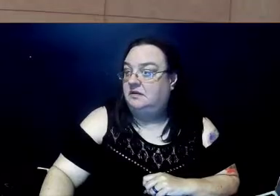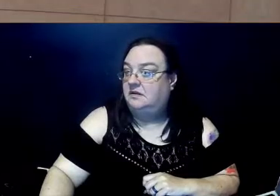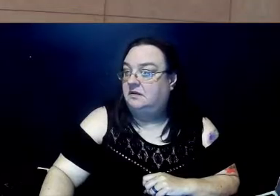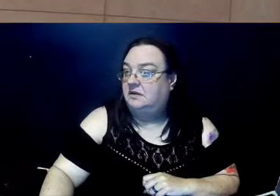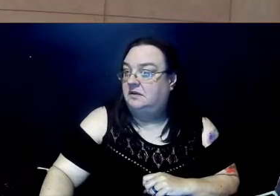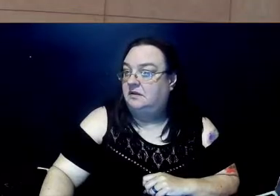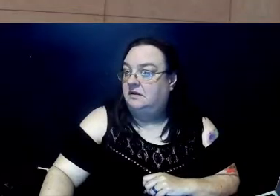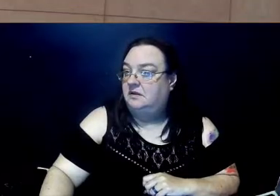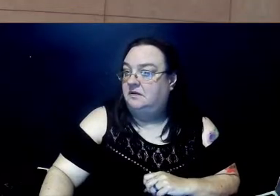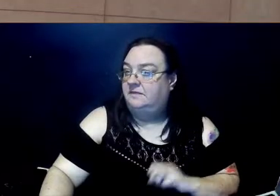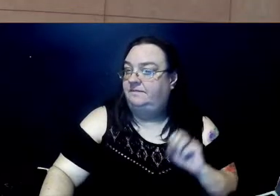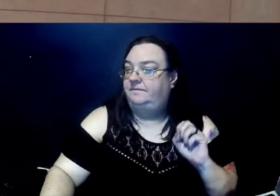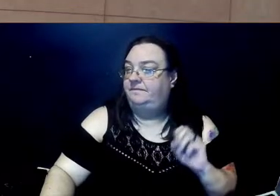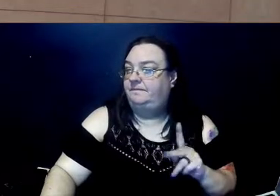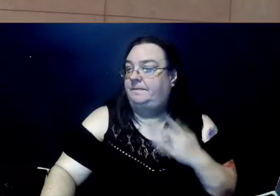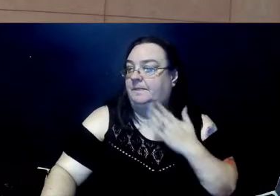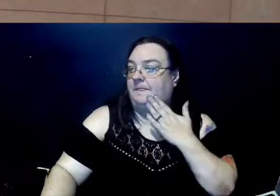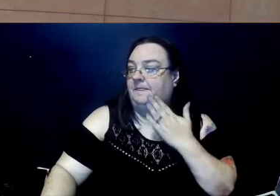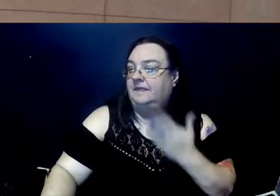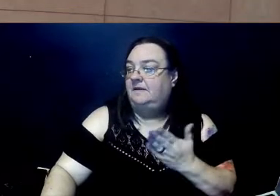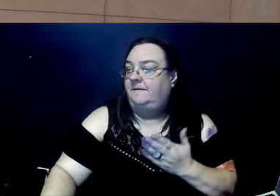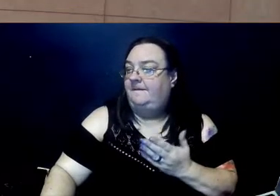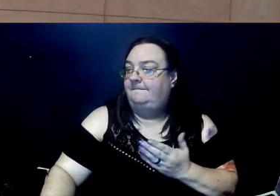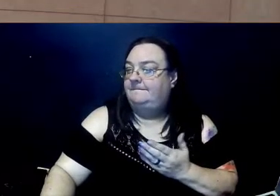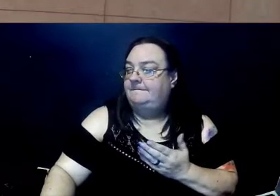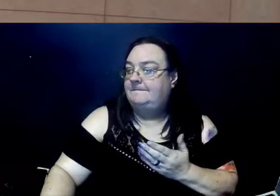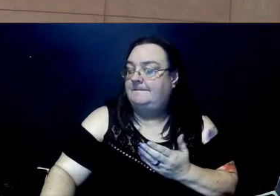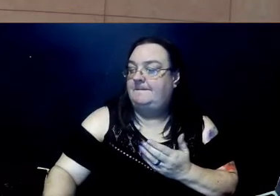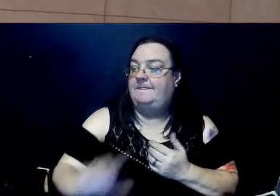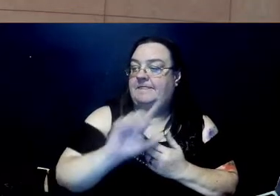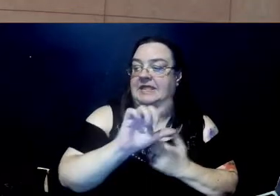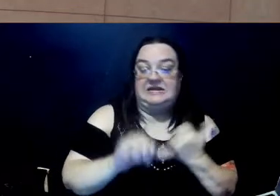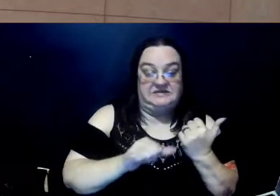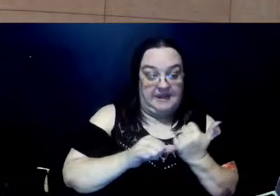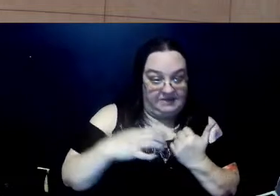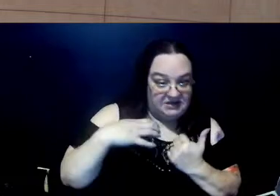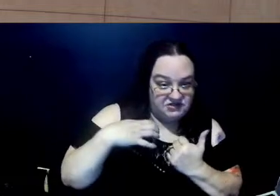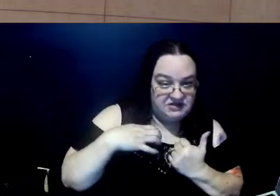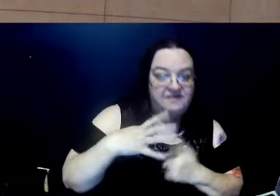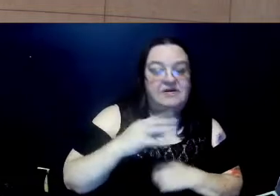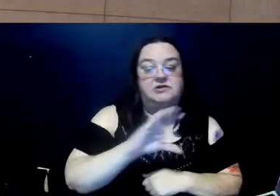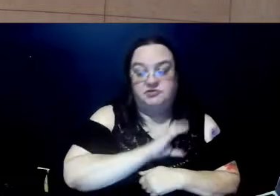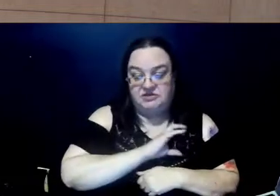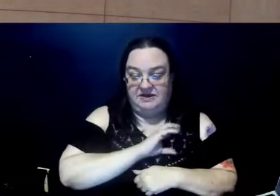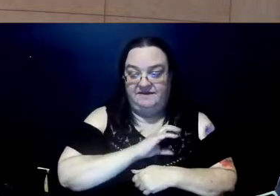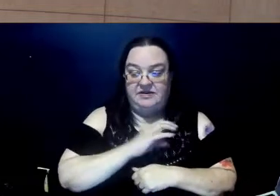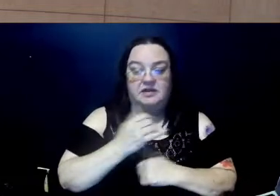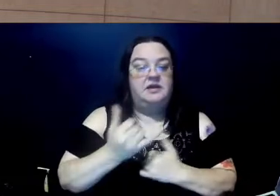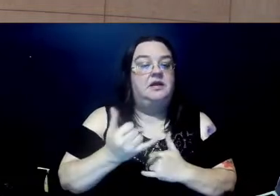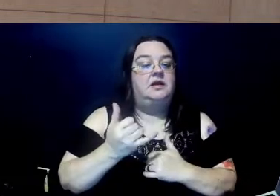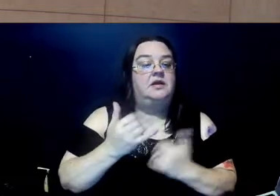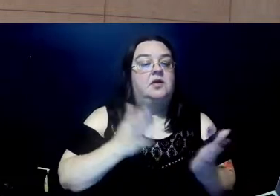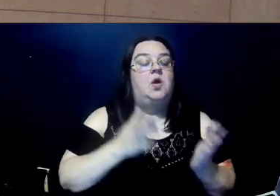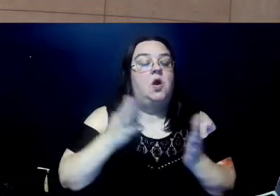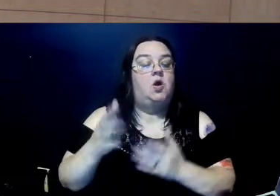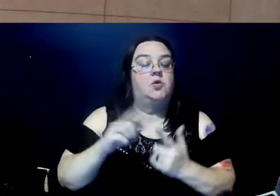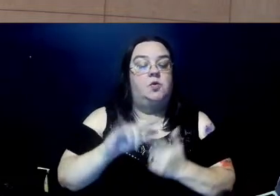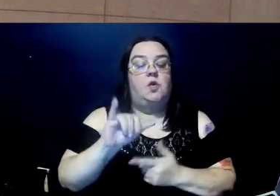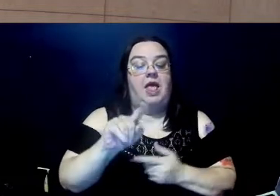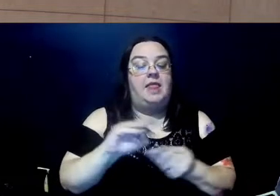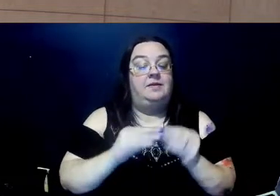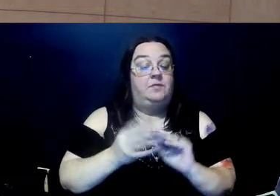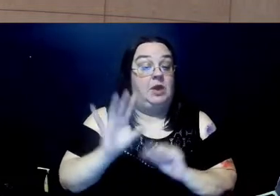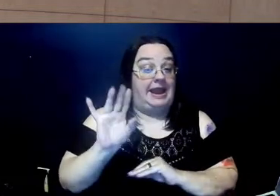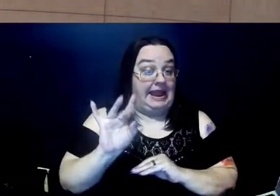All right, thank you, Deputy Chief and Chief. We are on to item